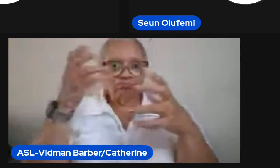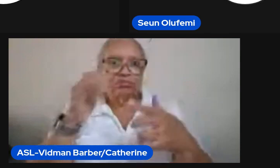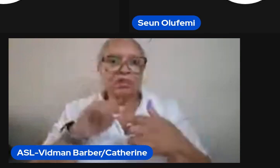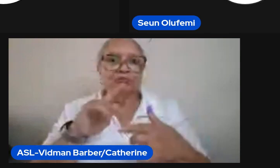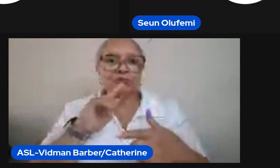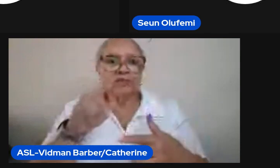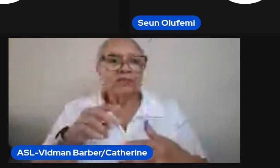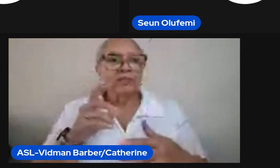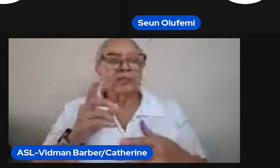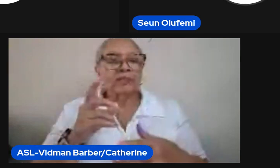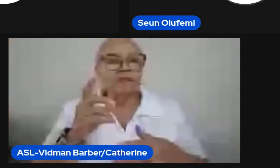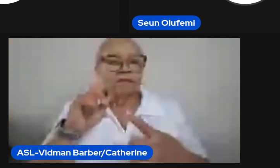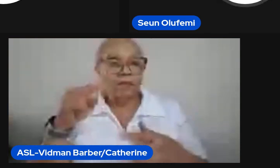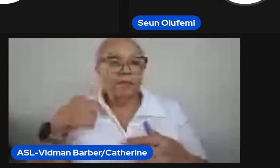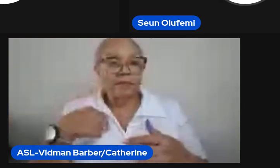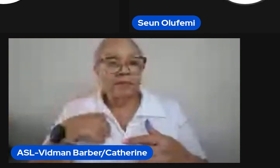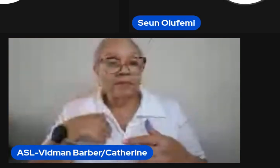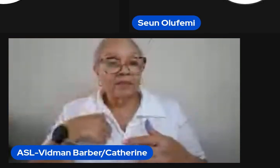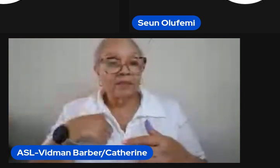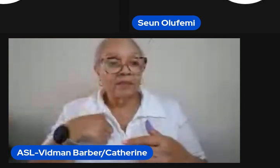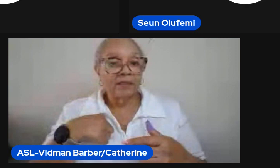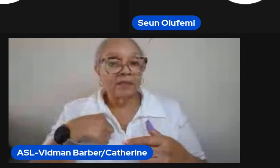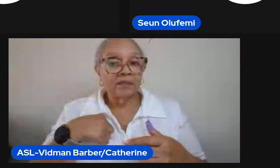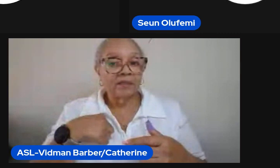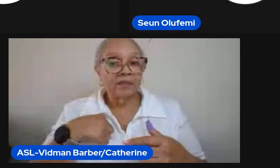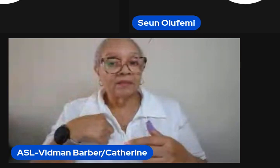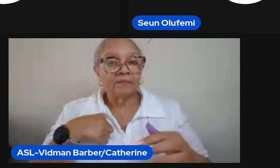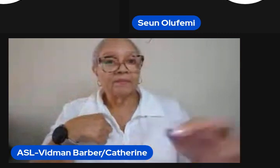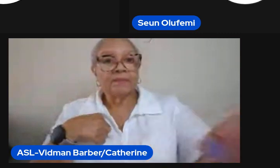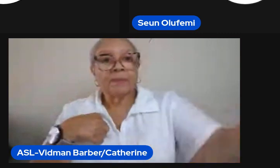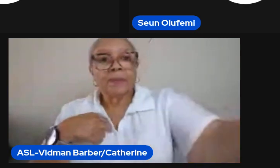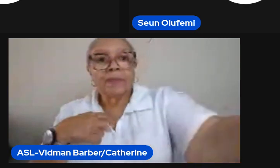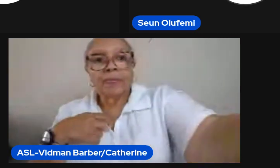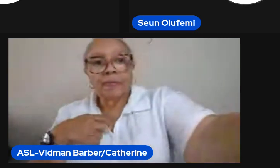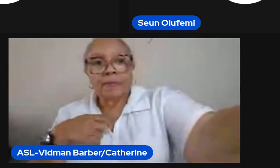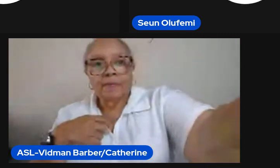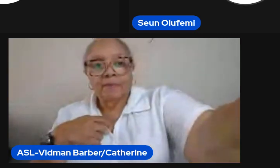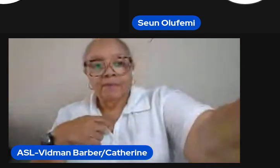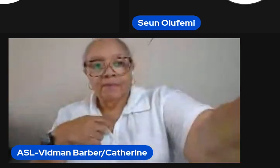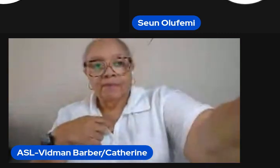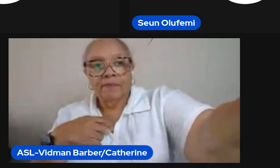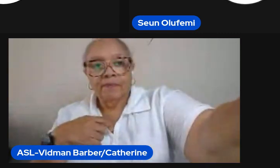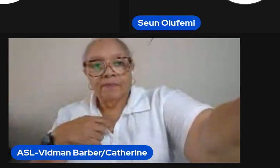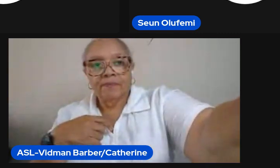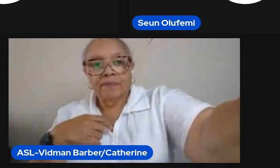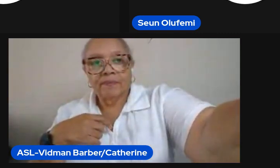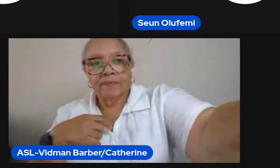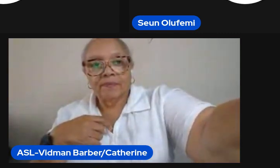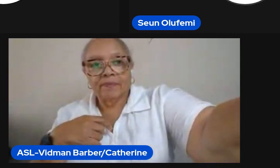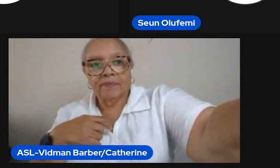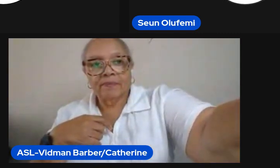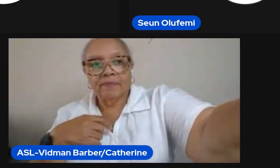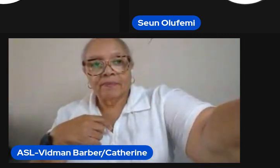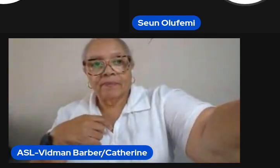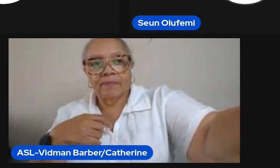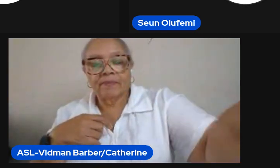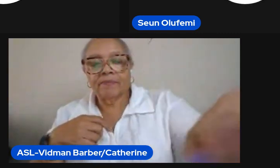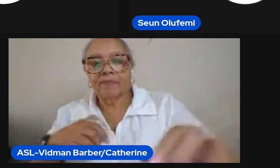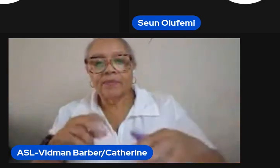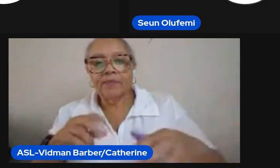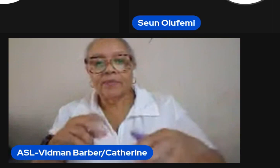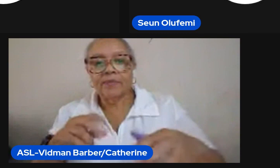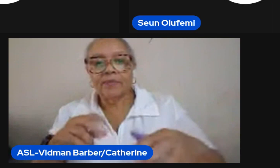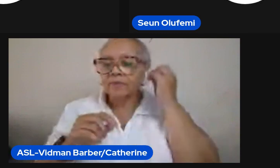is that vaccine development is like cooking food. Vaccine development, we can use it, that